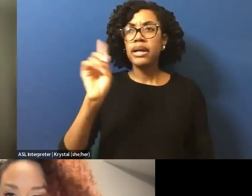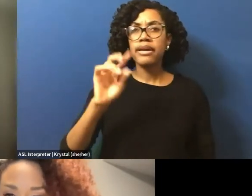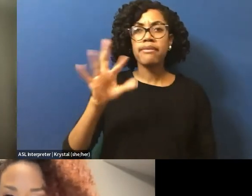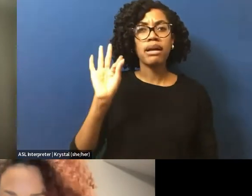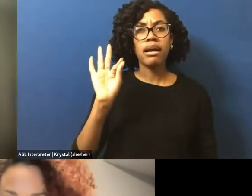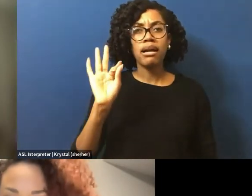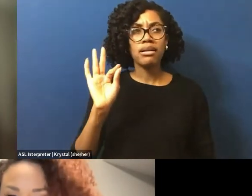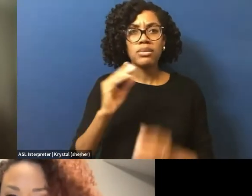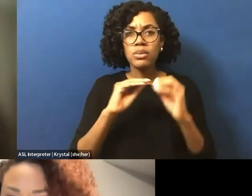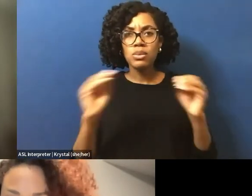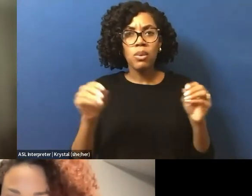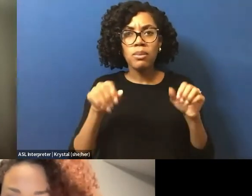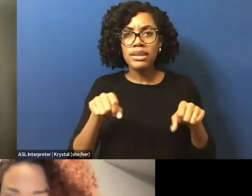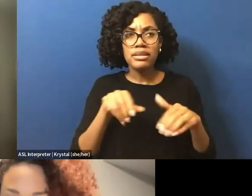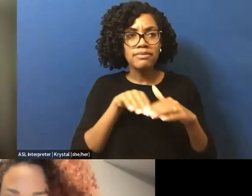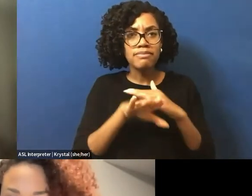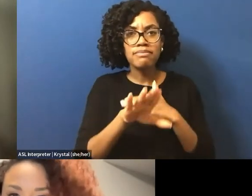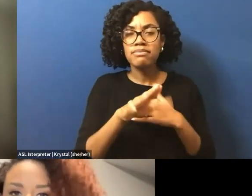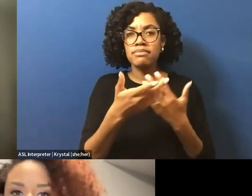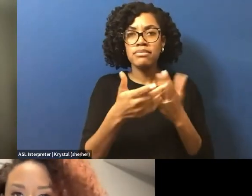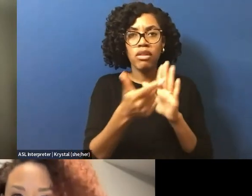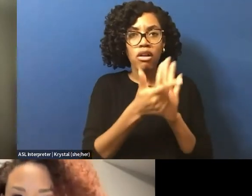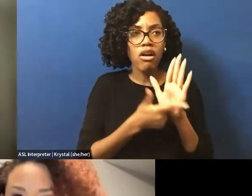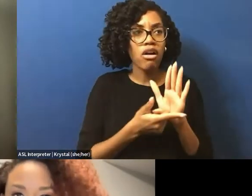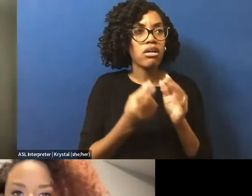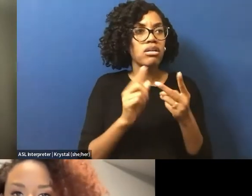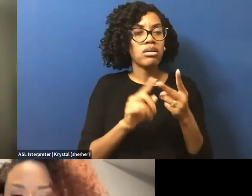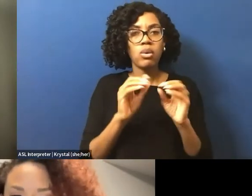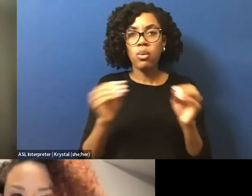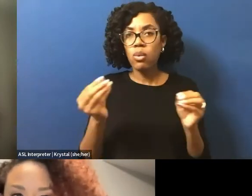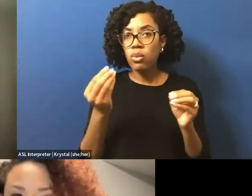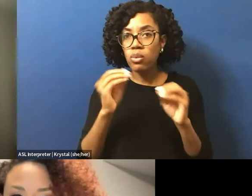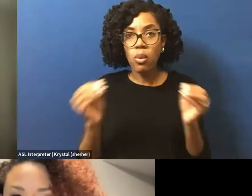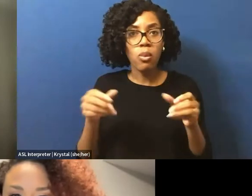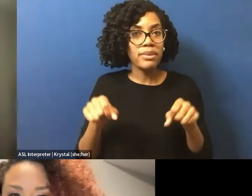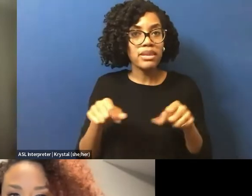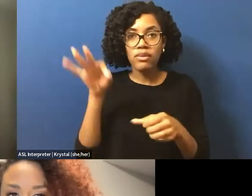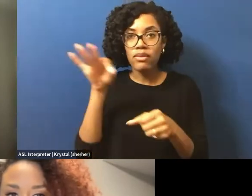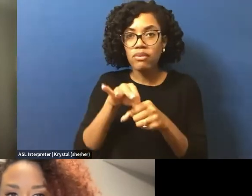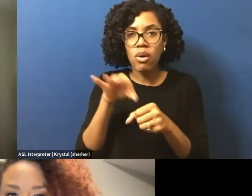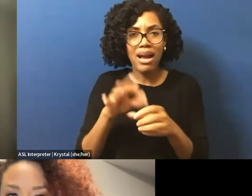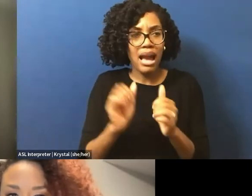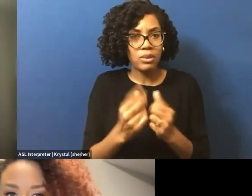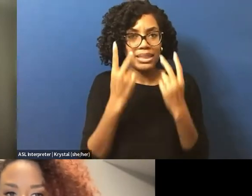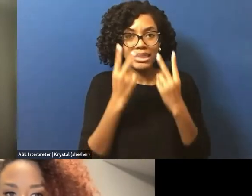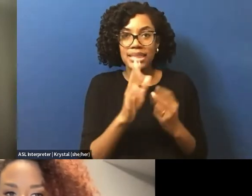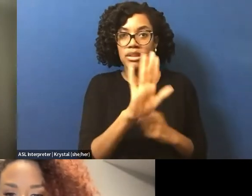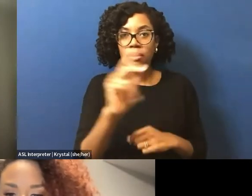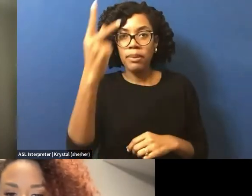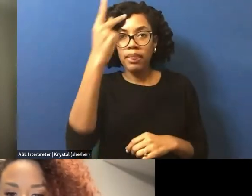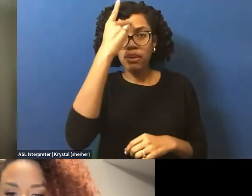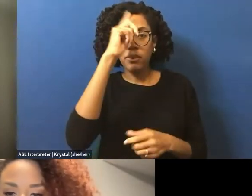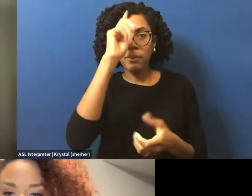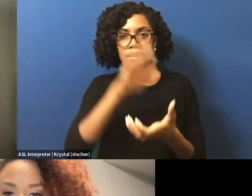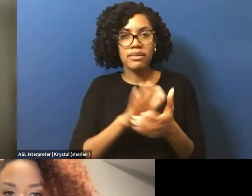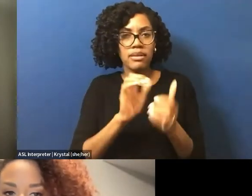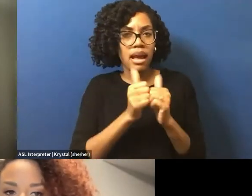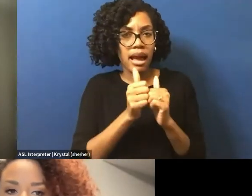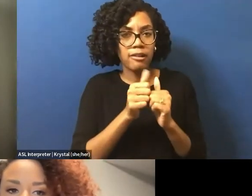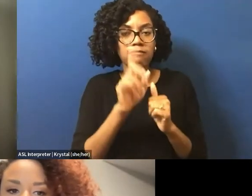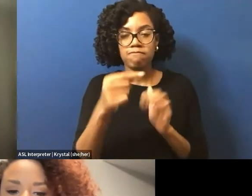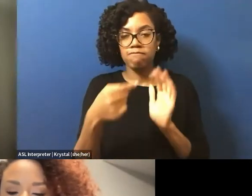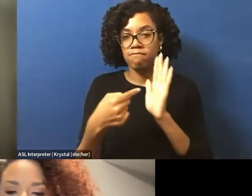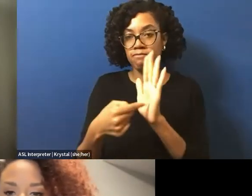to different ideas of what political expression can look like. So in the book, I read a woman named Alice Childress,